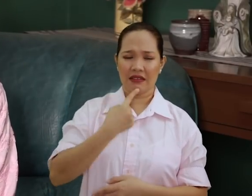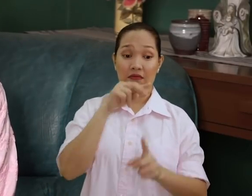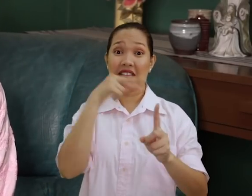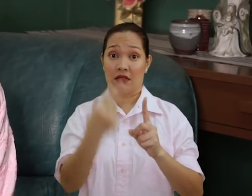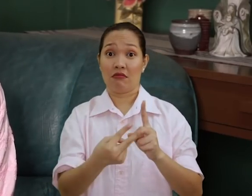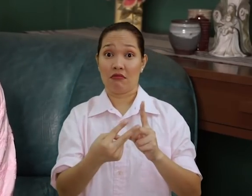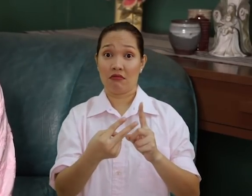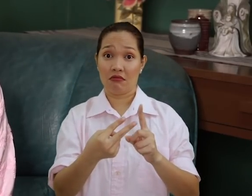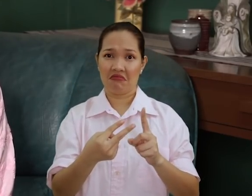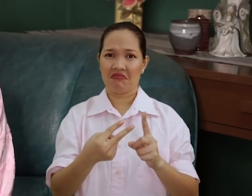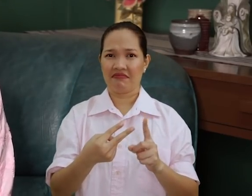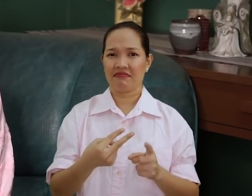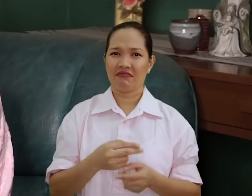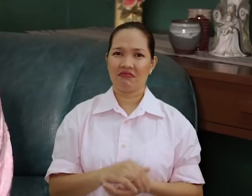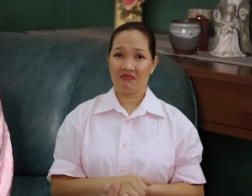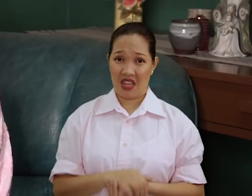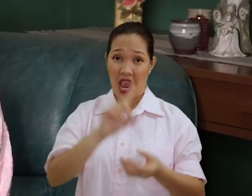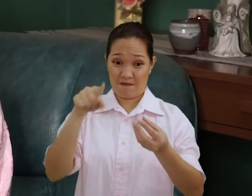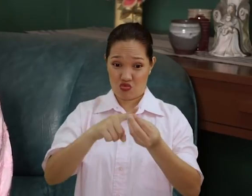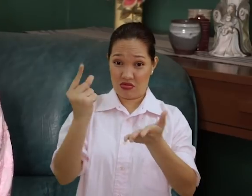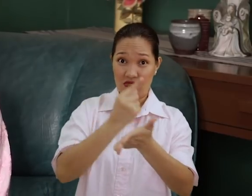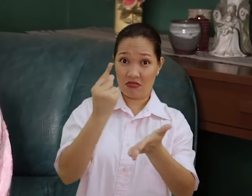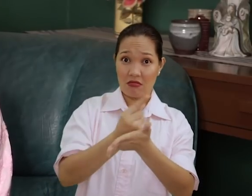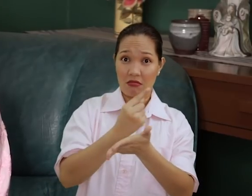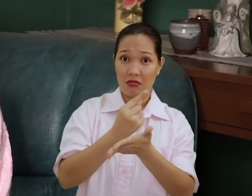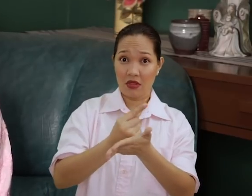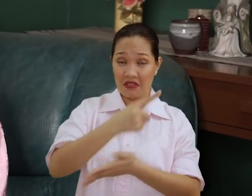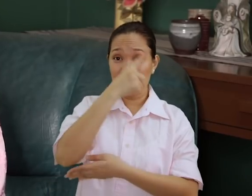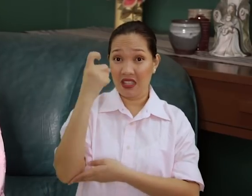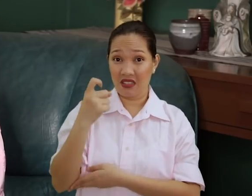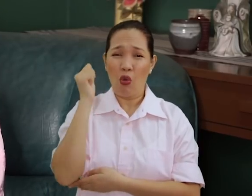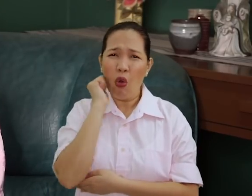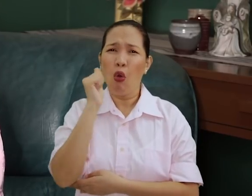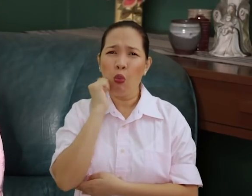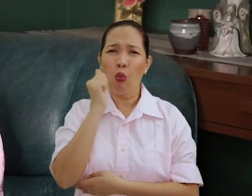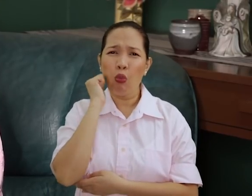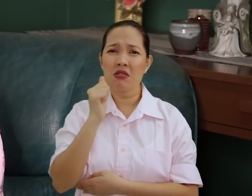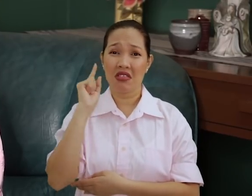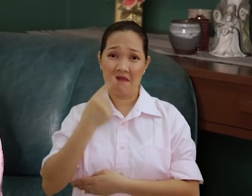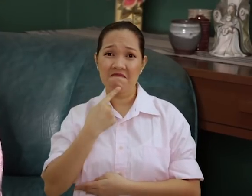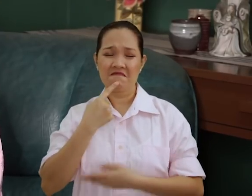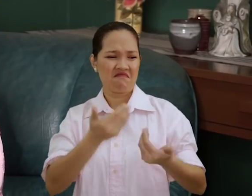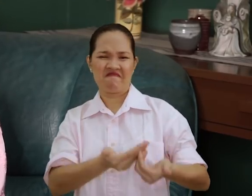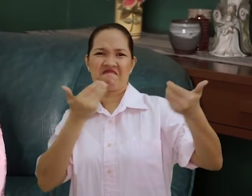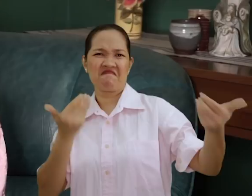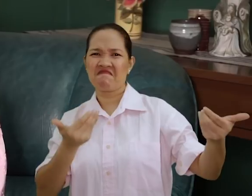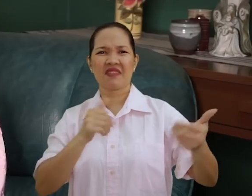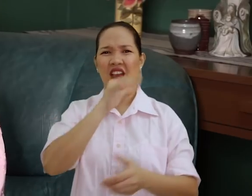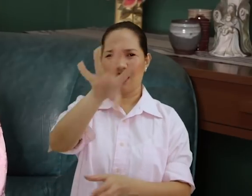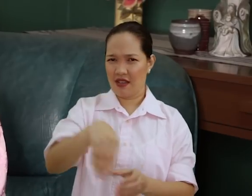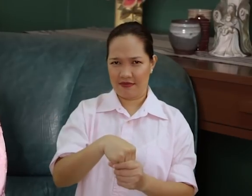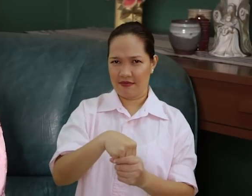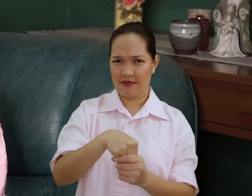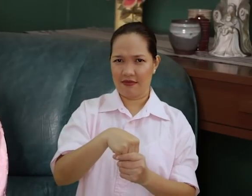the conversation. Now, to insist that Jesus indeed healed this deaf, do deaf people really think that there's something wrong